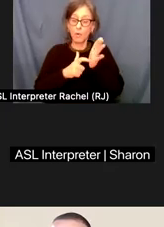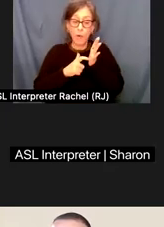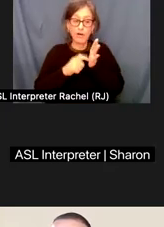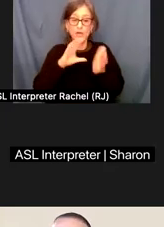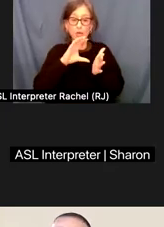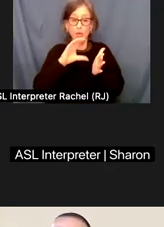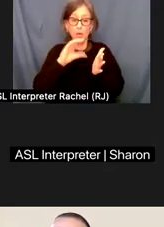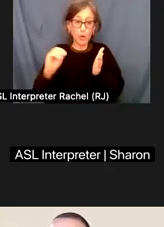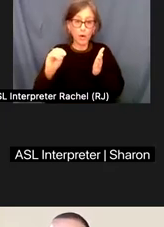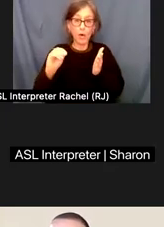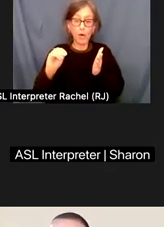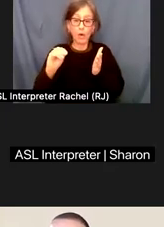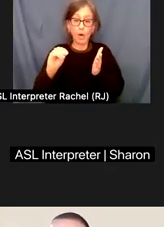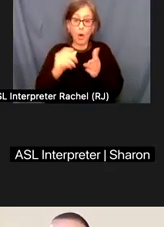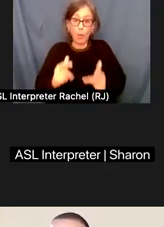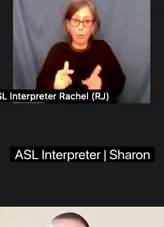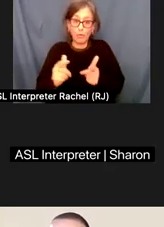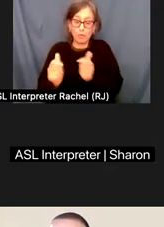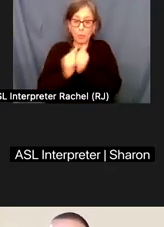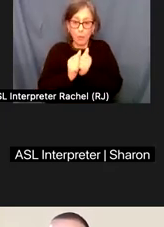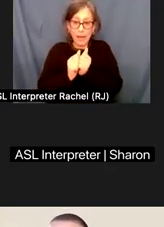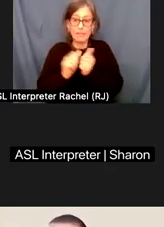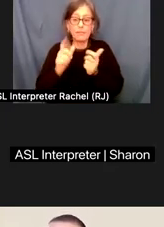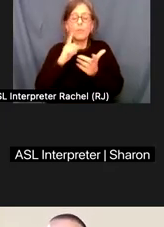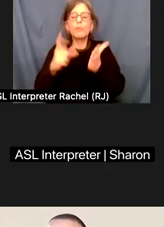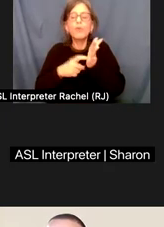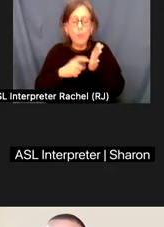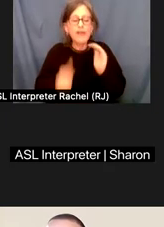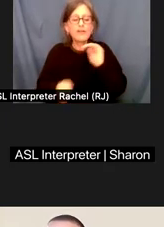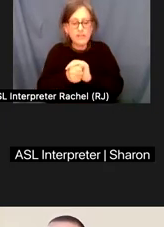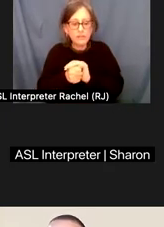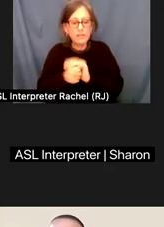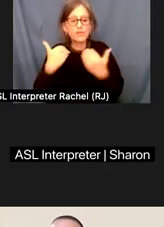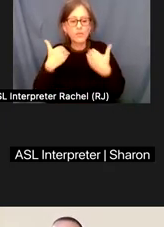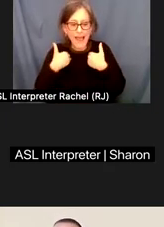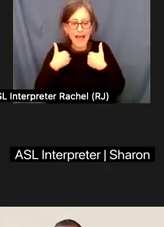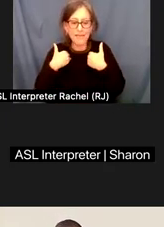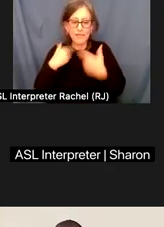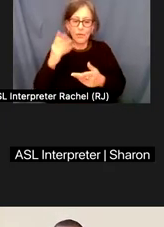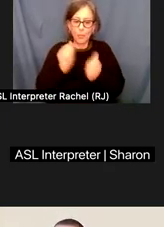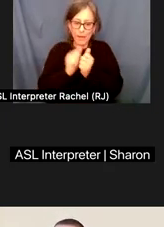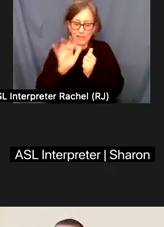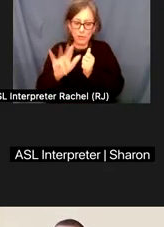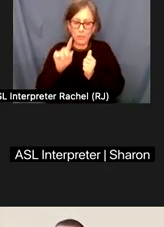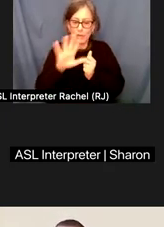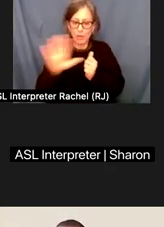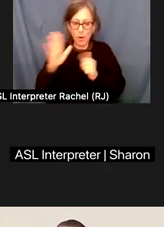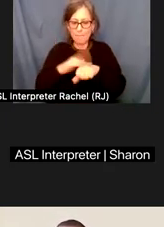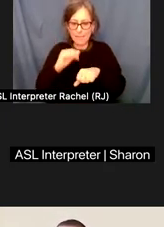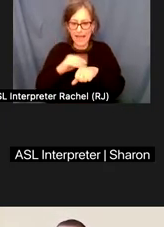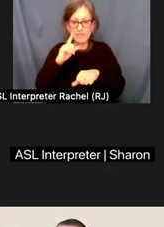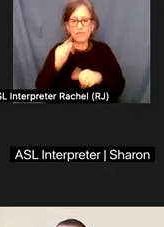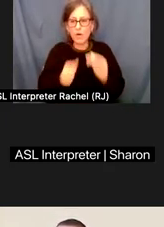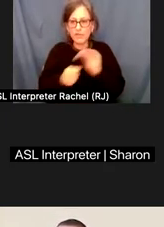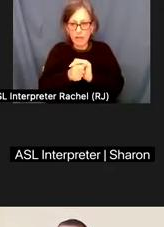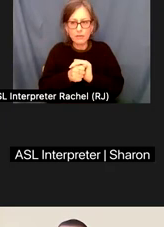shelters. So excellent. Fido, Kitty, your goldfish, Yes, but make sure